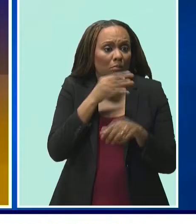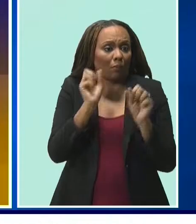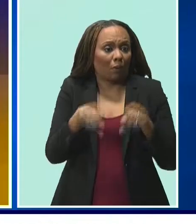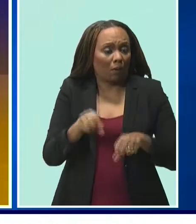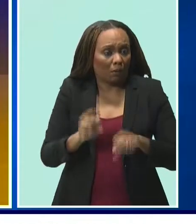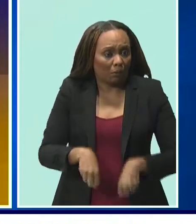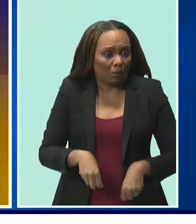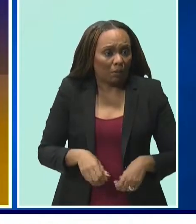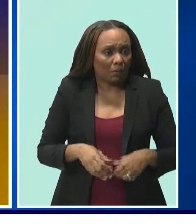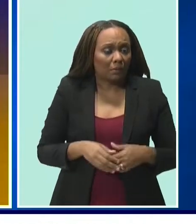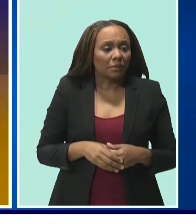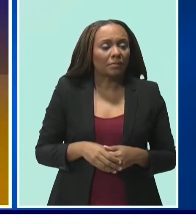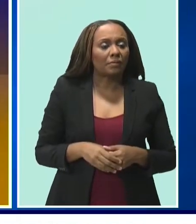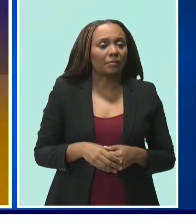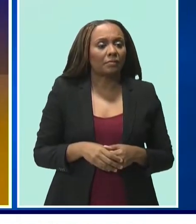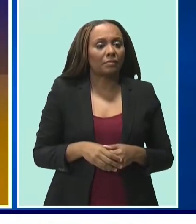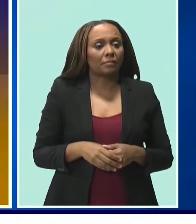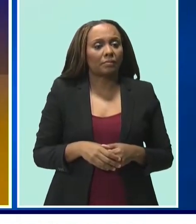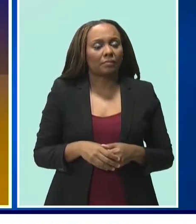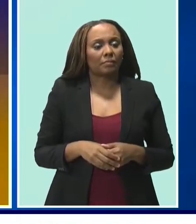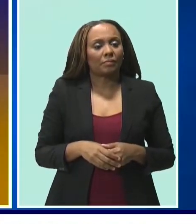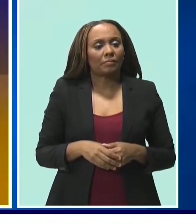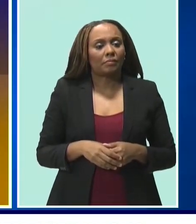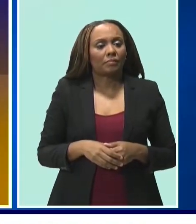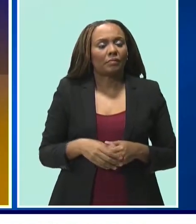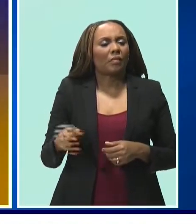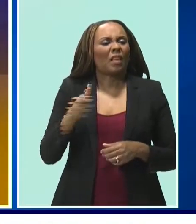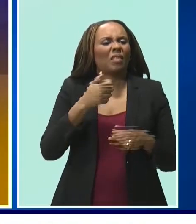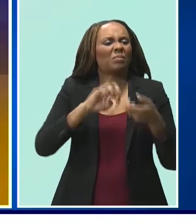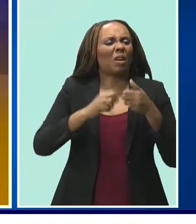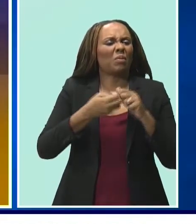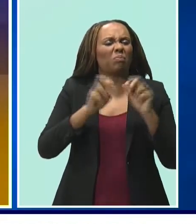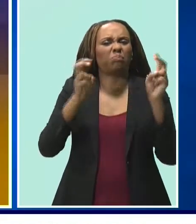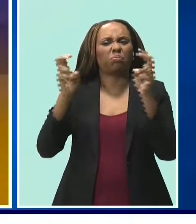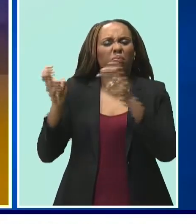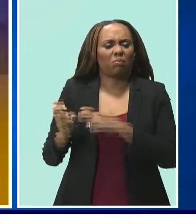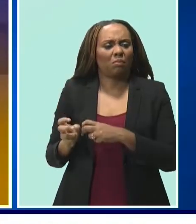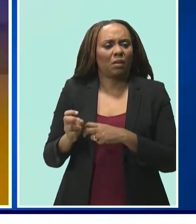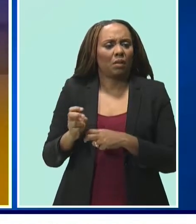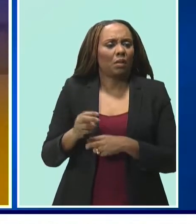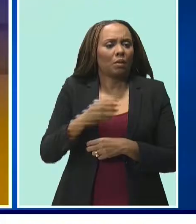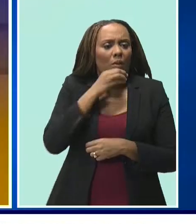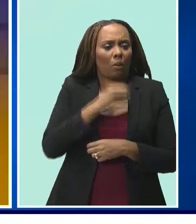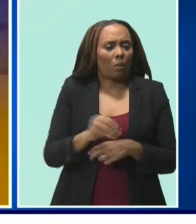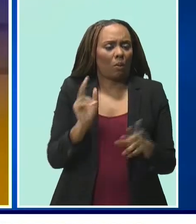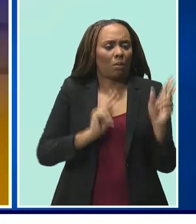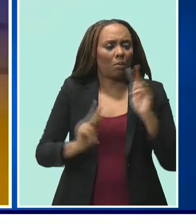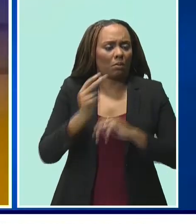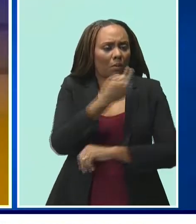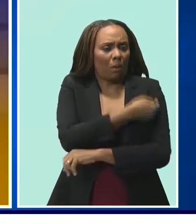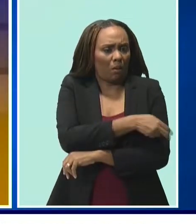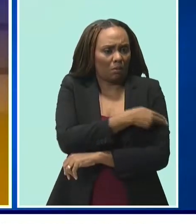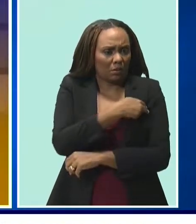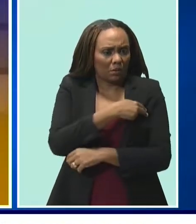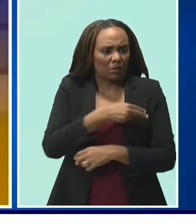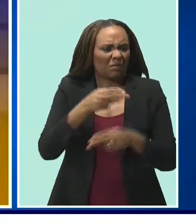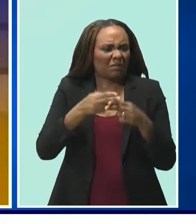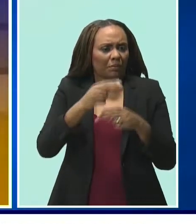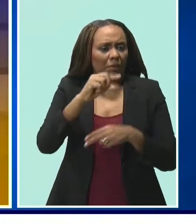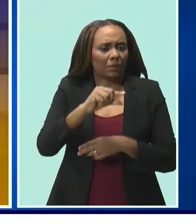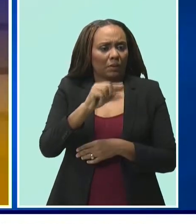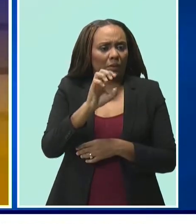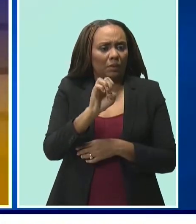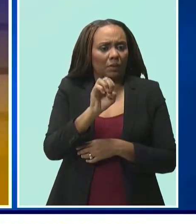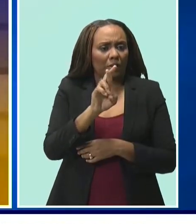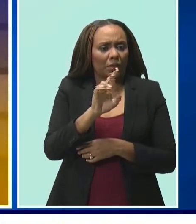And then there were other issues relating to the geriatric hospital. Those issues are also